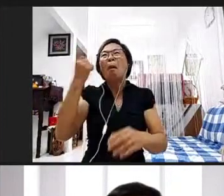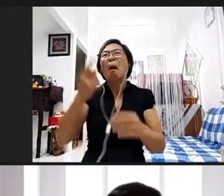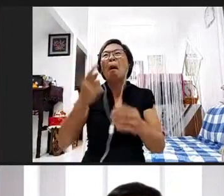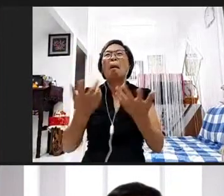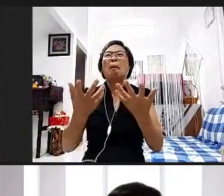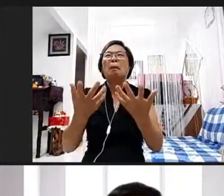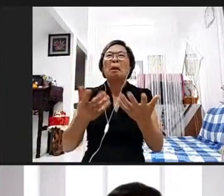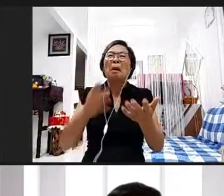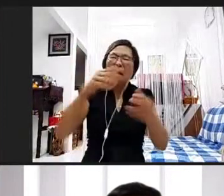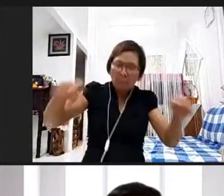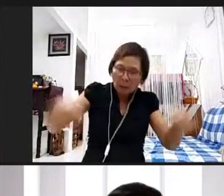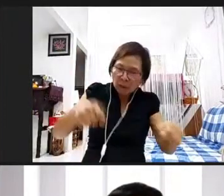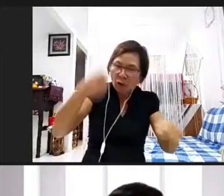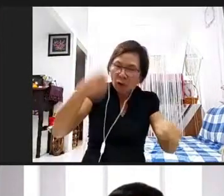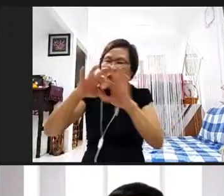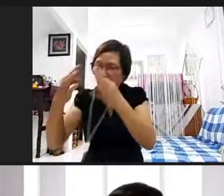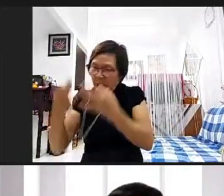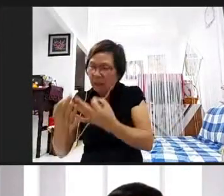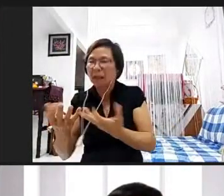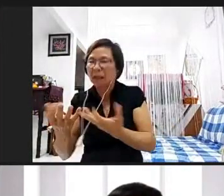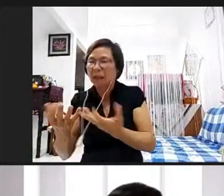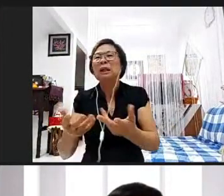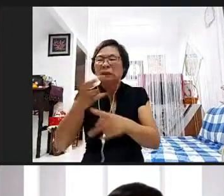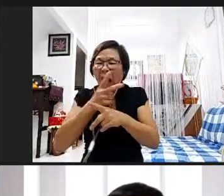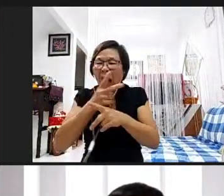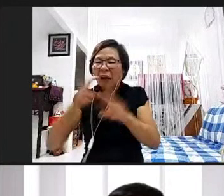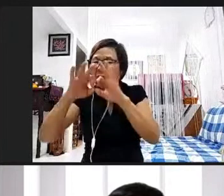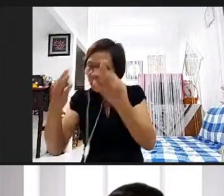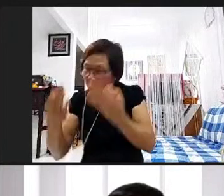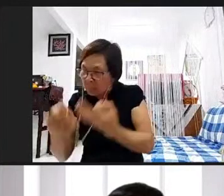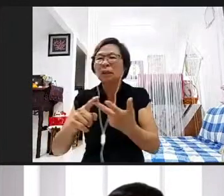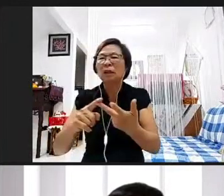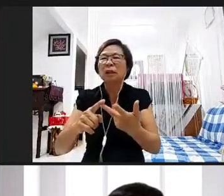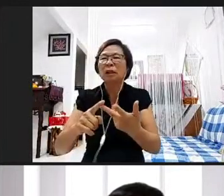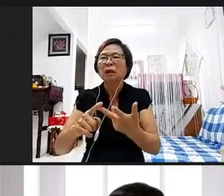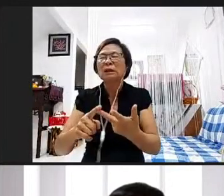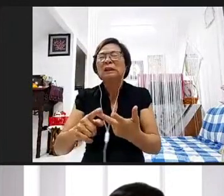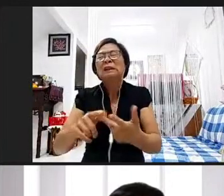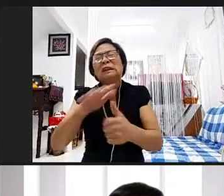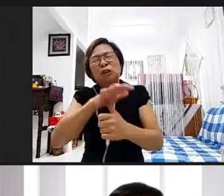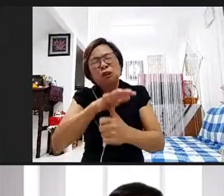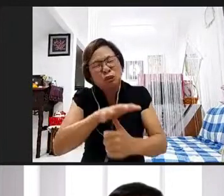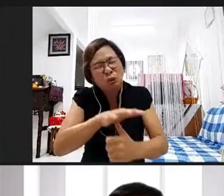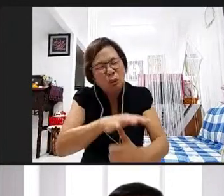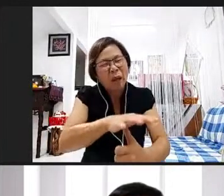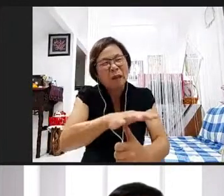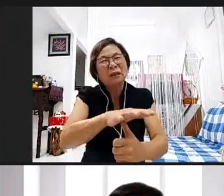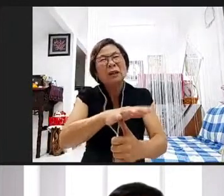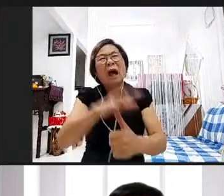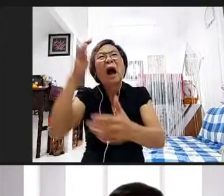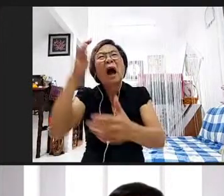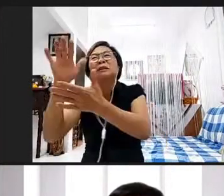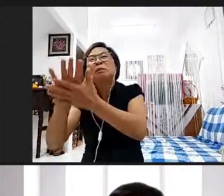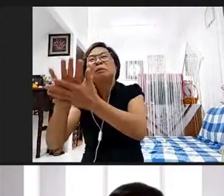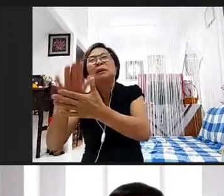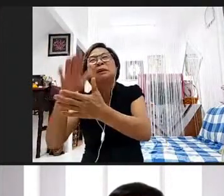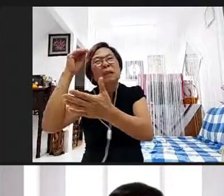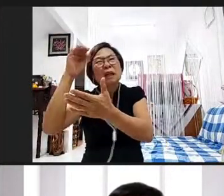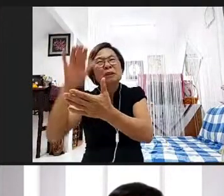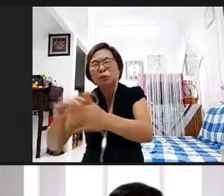preparing food for the family, and having to cope with stress from the spouse as well as the